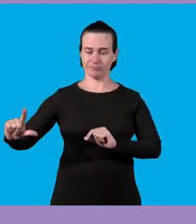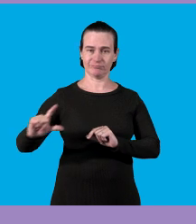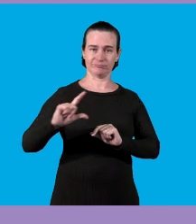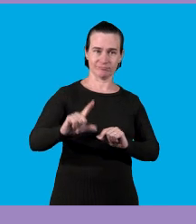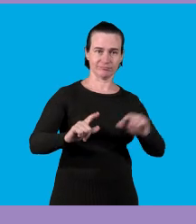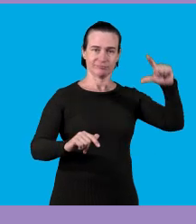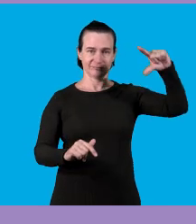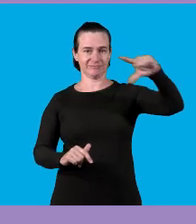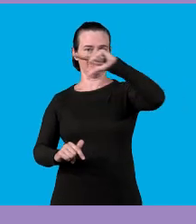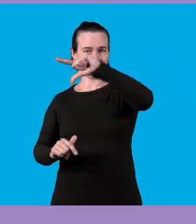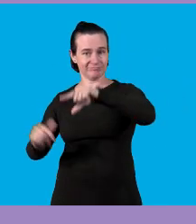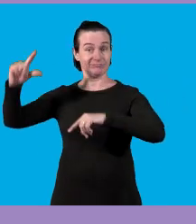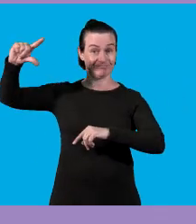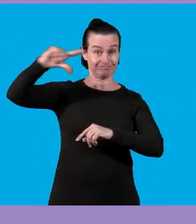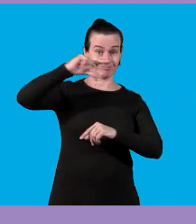are equal.